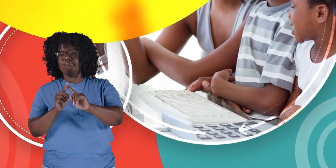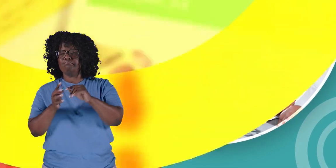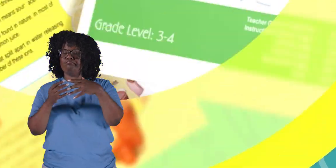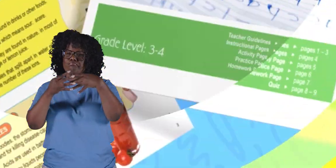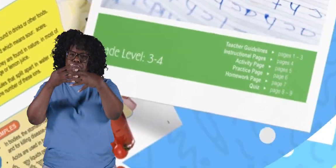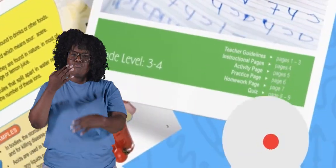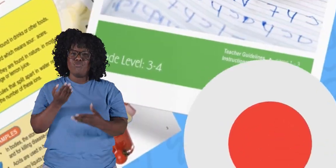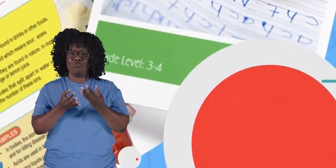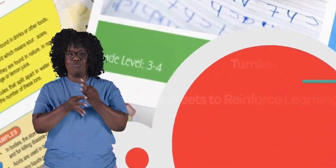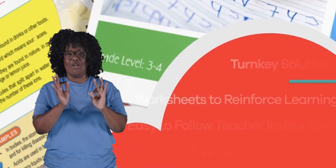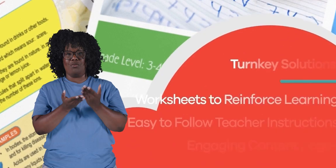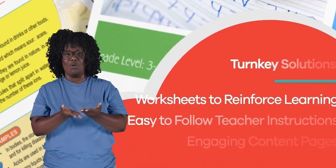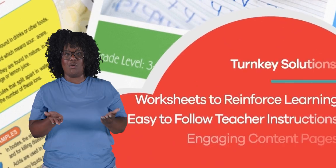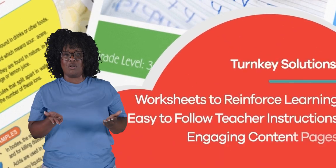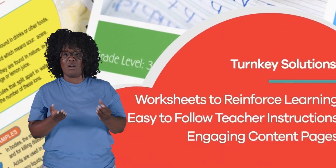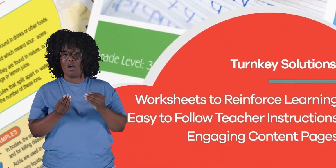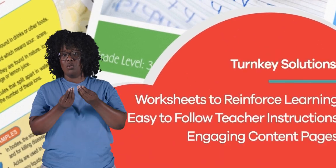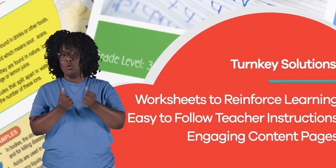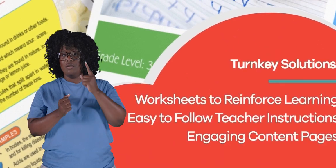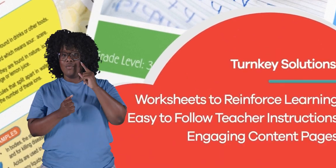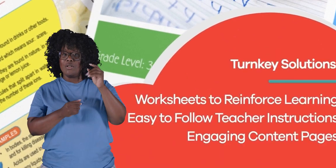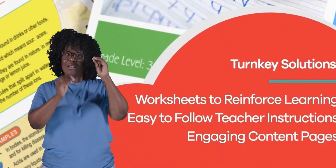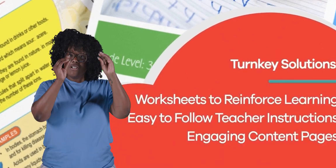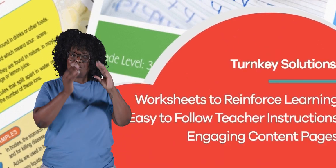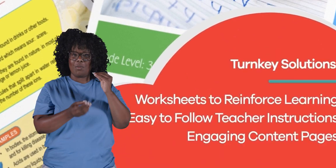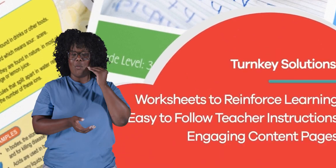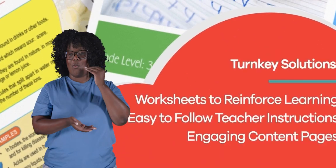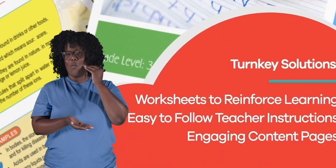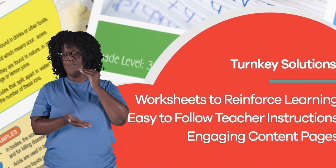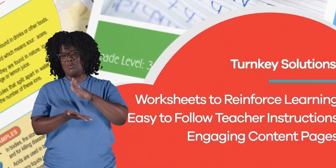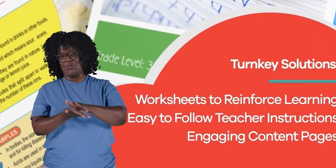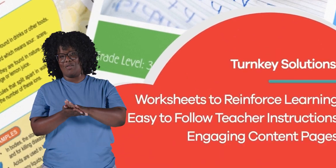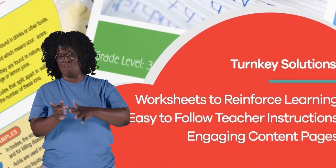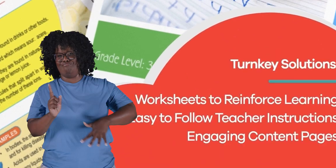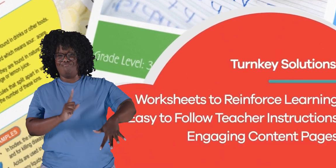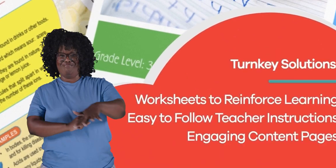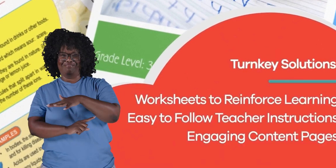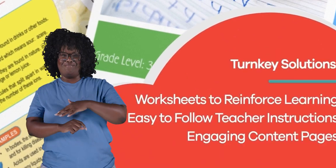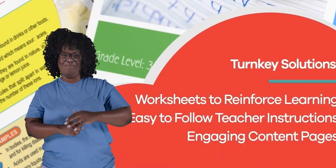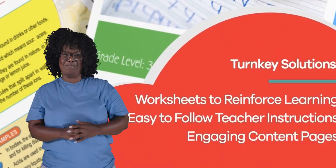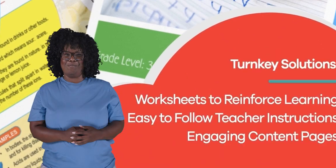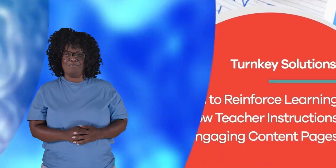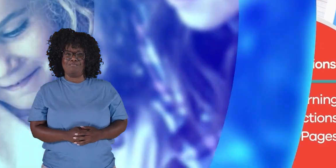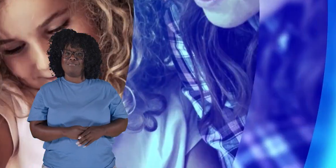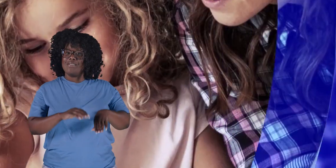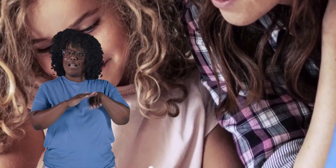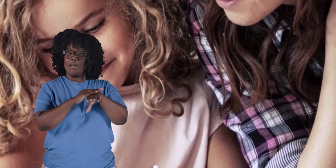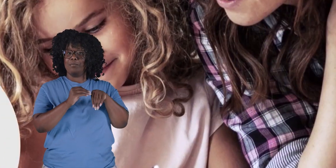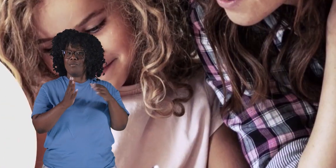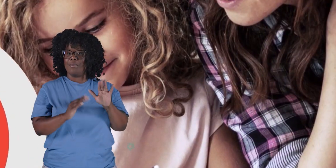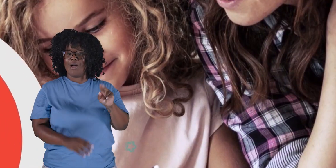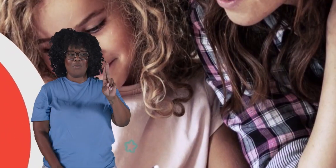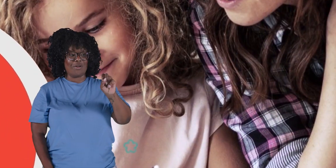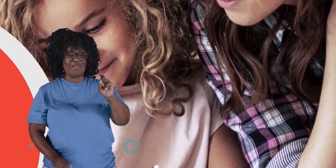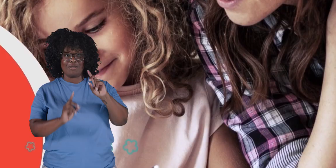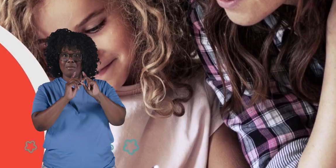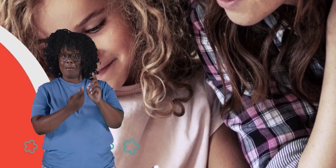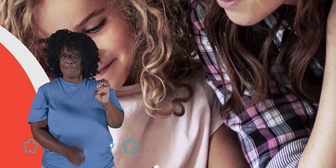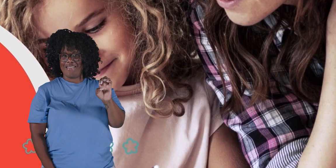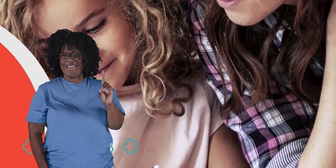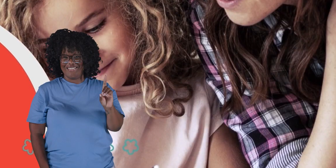resources and turnkey solutions for teachers and homeschoolers. and offphones.